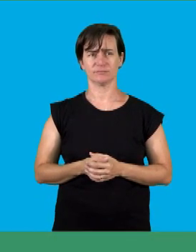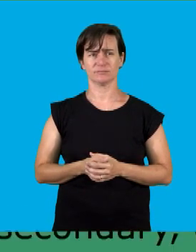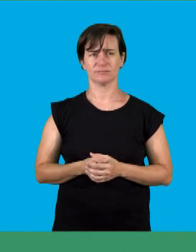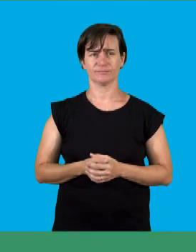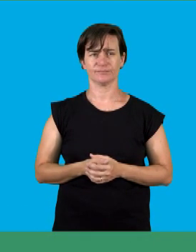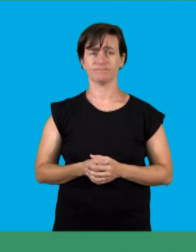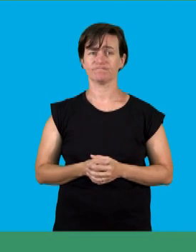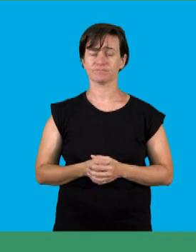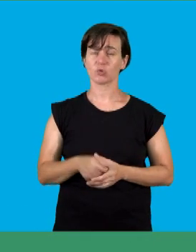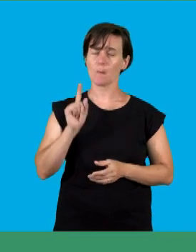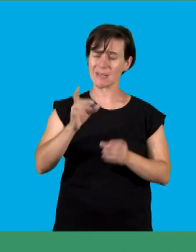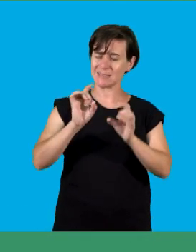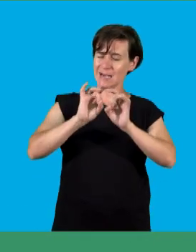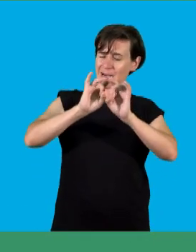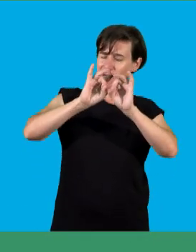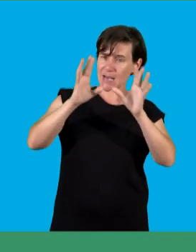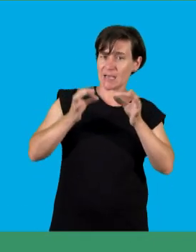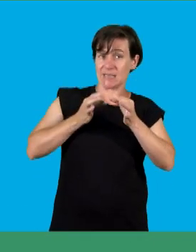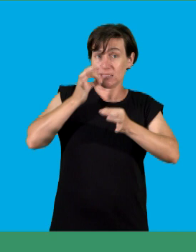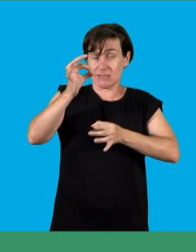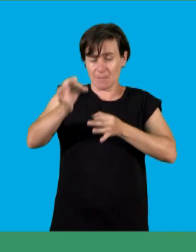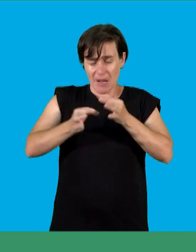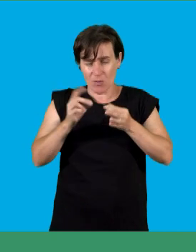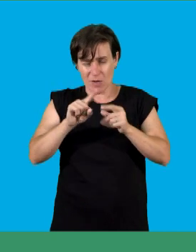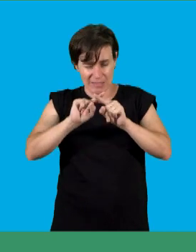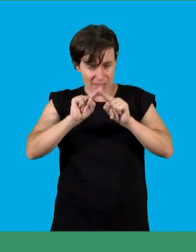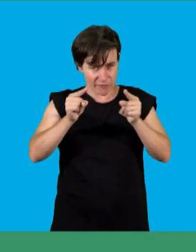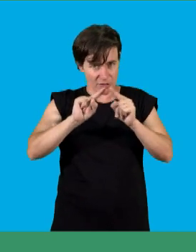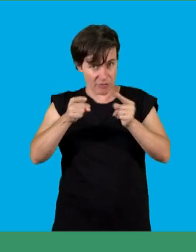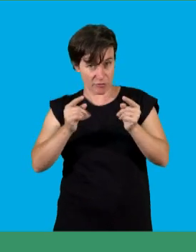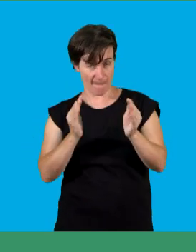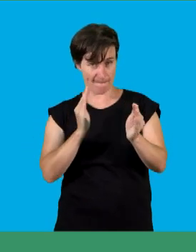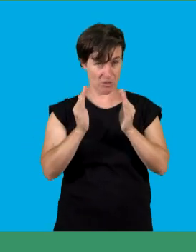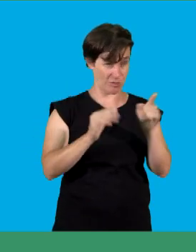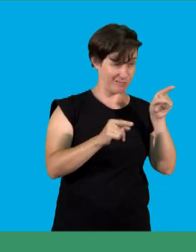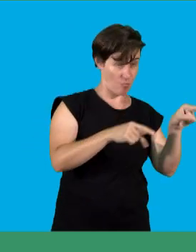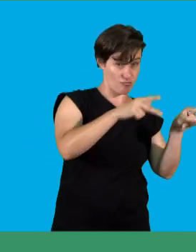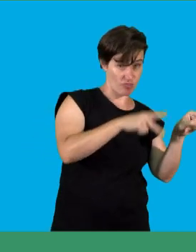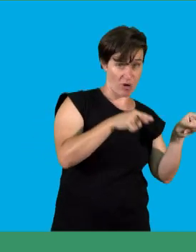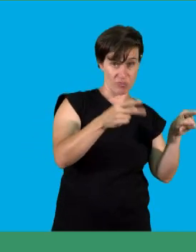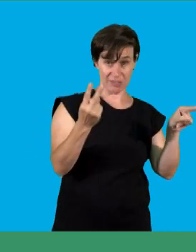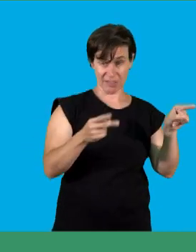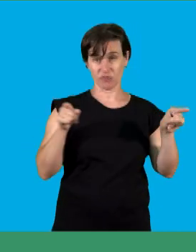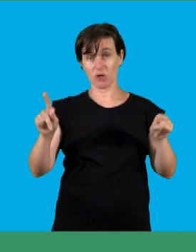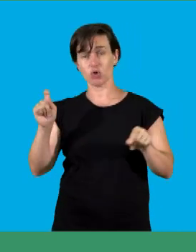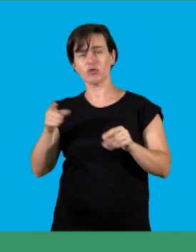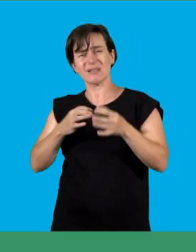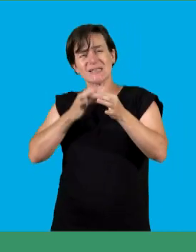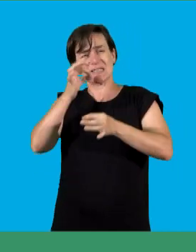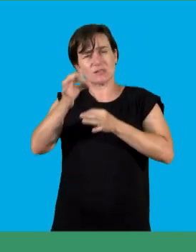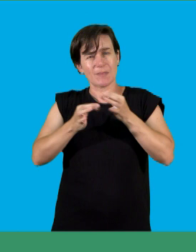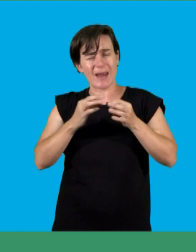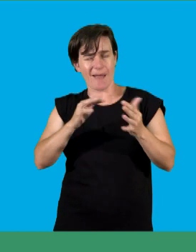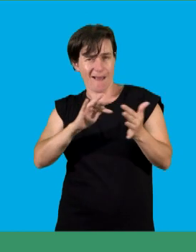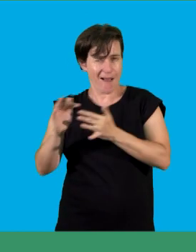the recommendations would be that differentiate clearly amongst the 3 business sectors and explain how